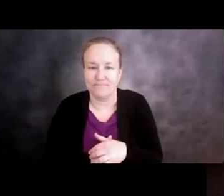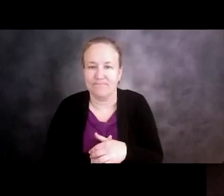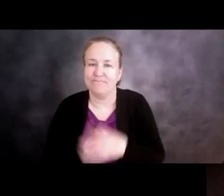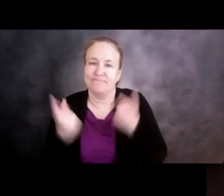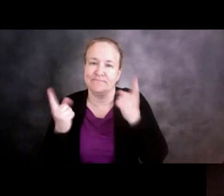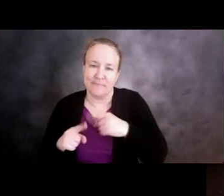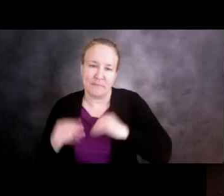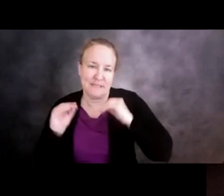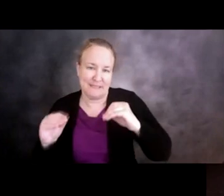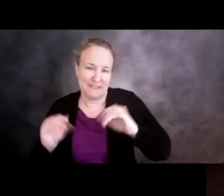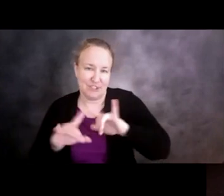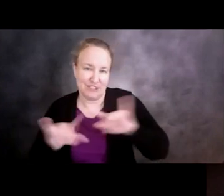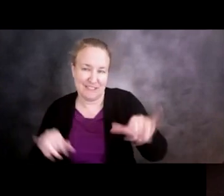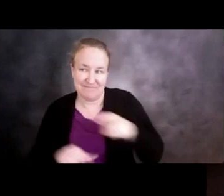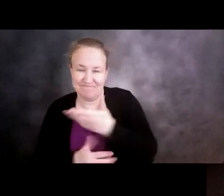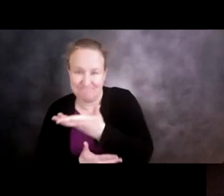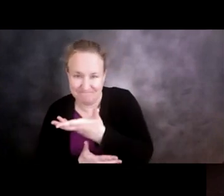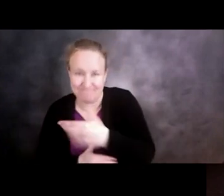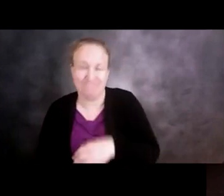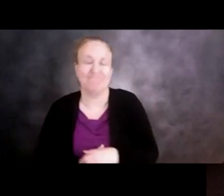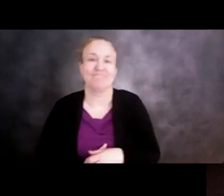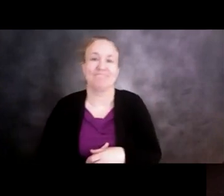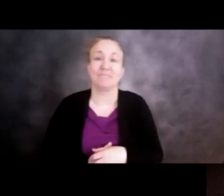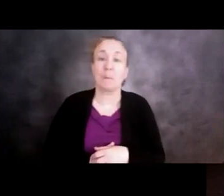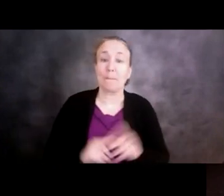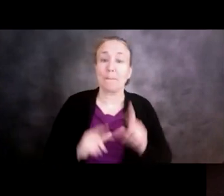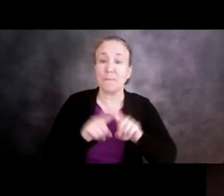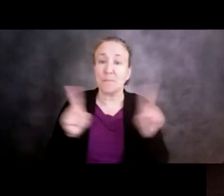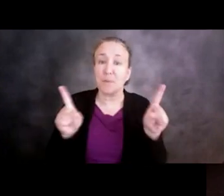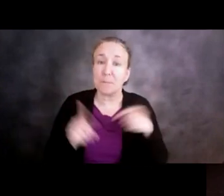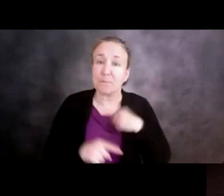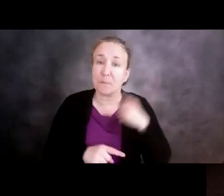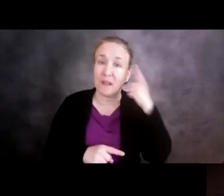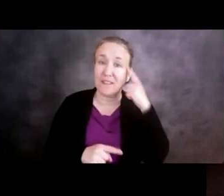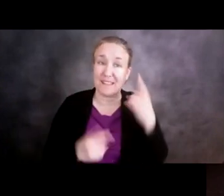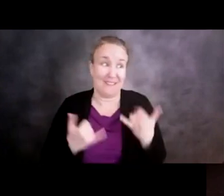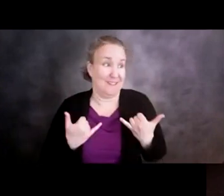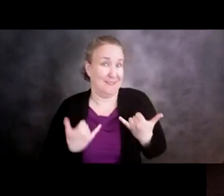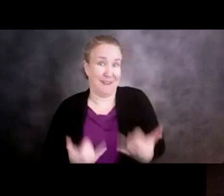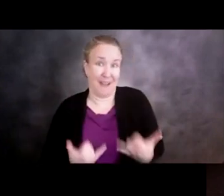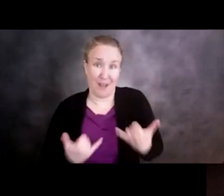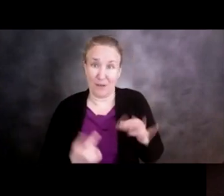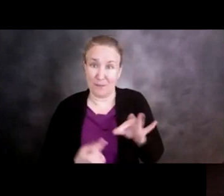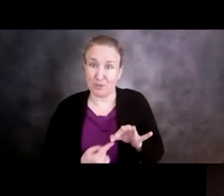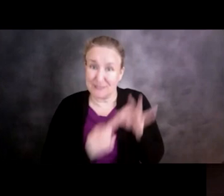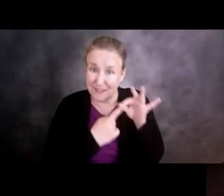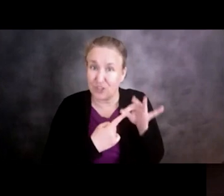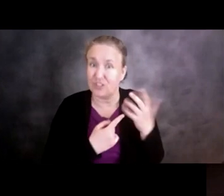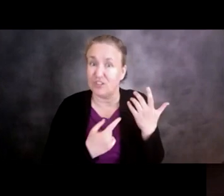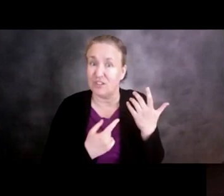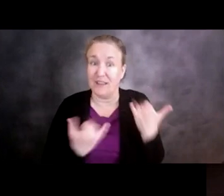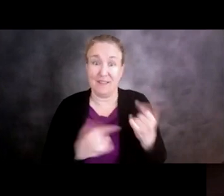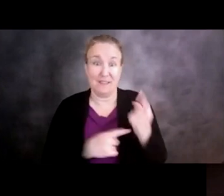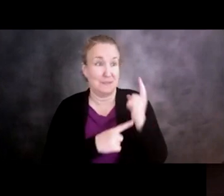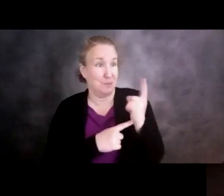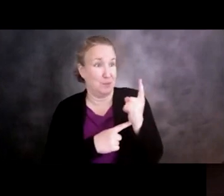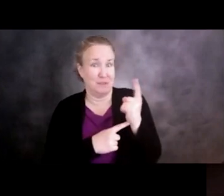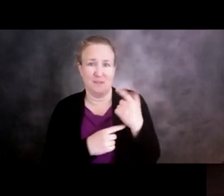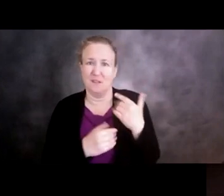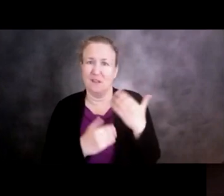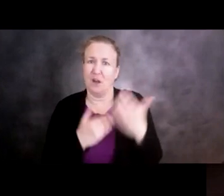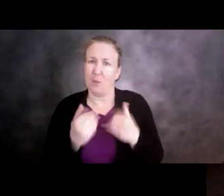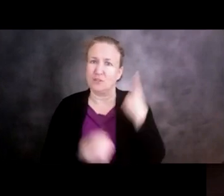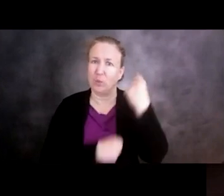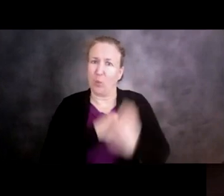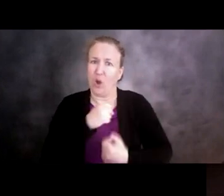teaching. But I think especially now in this moment, almost a year